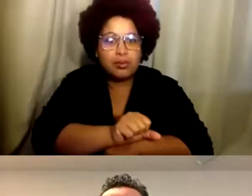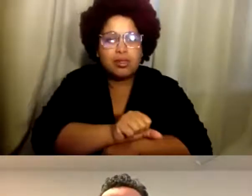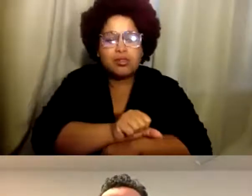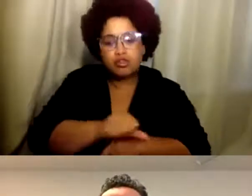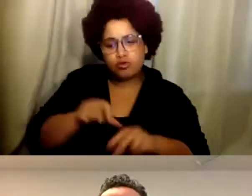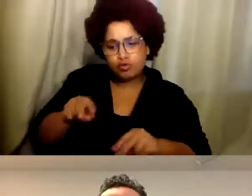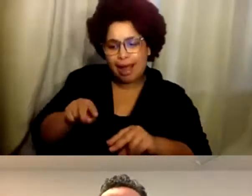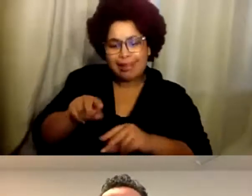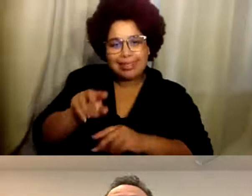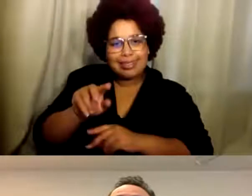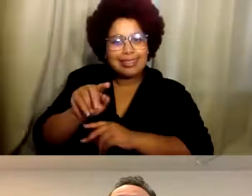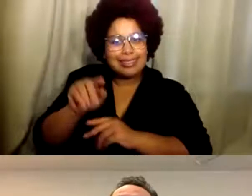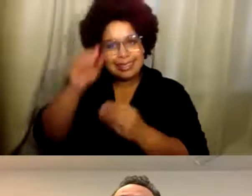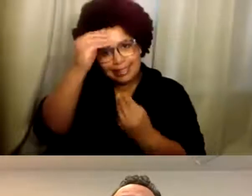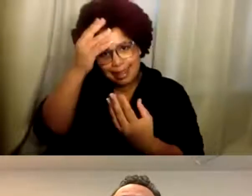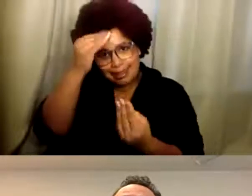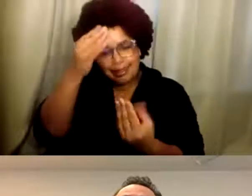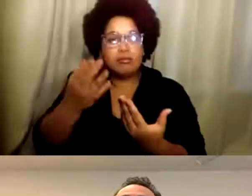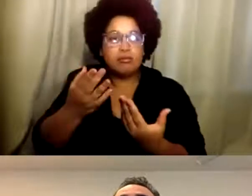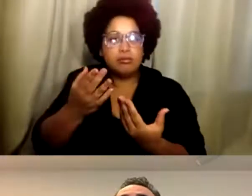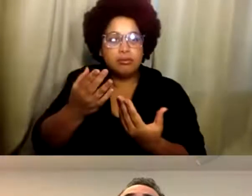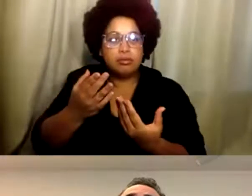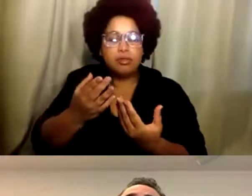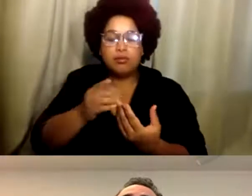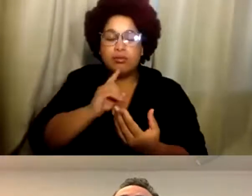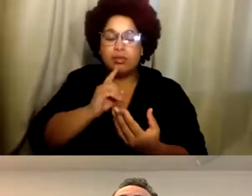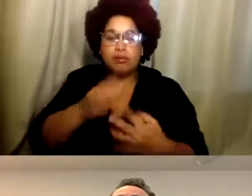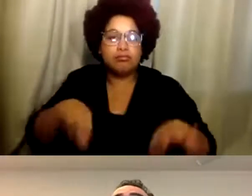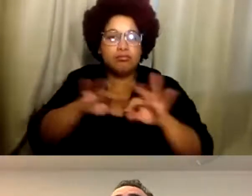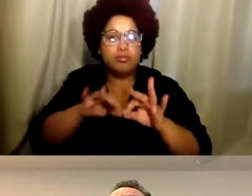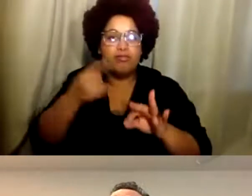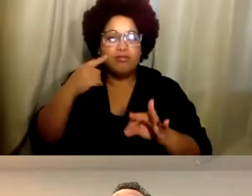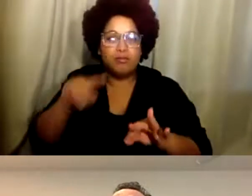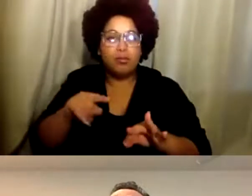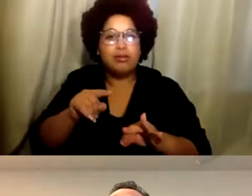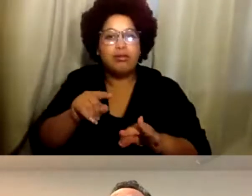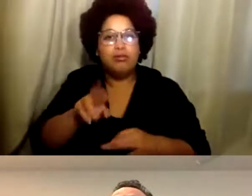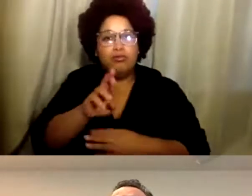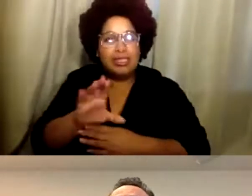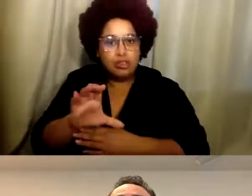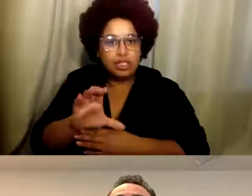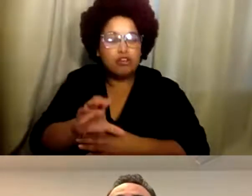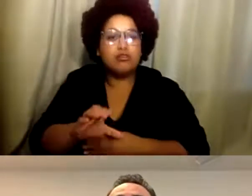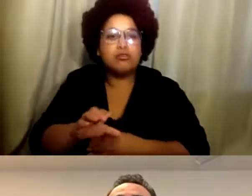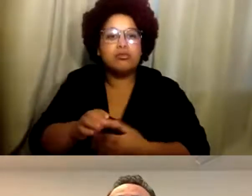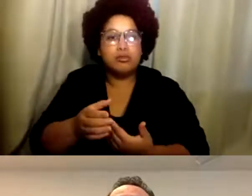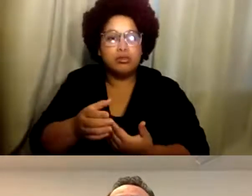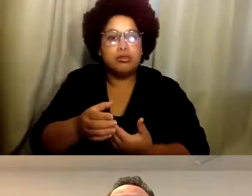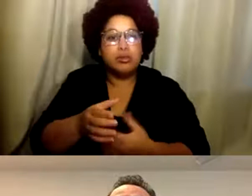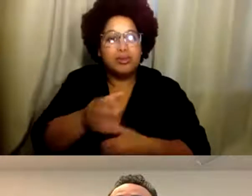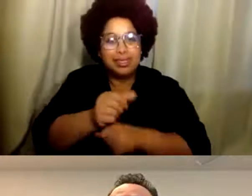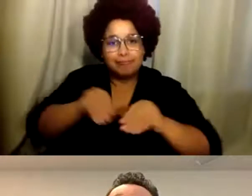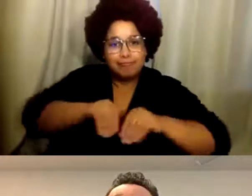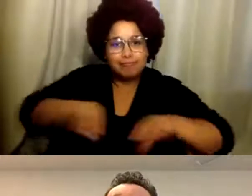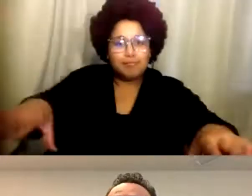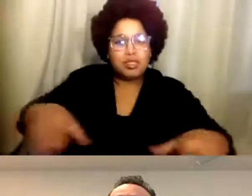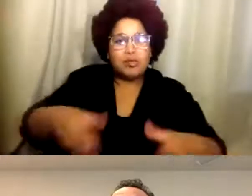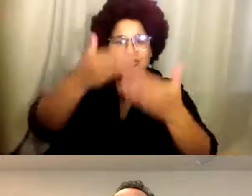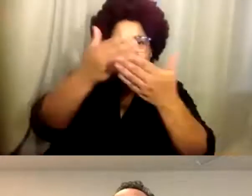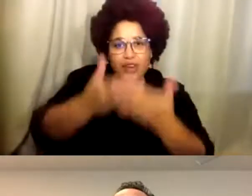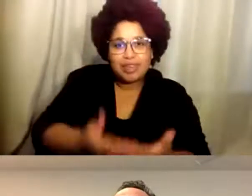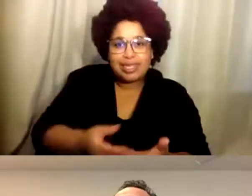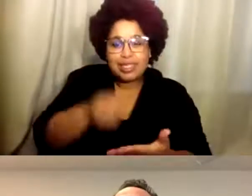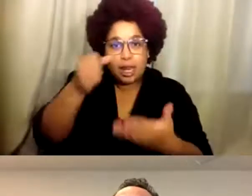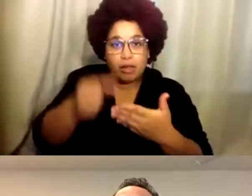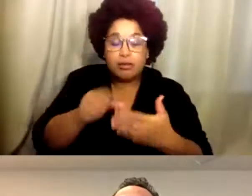it's been something very important to the regional center. We were able to get out those initial eligibility verification letters that were important